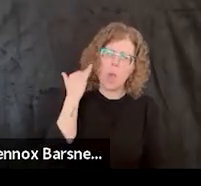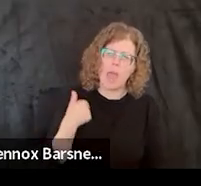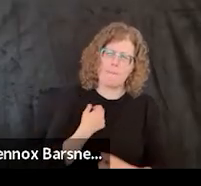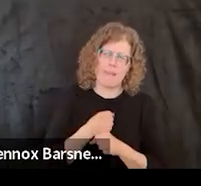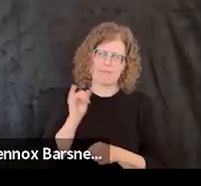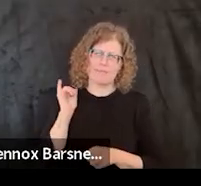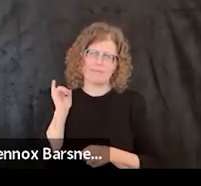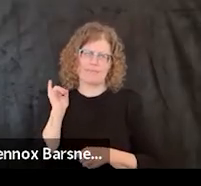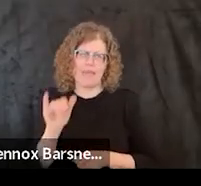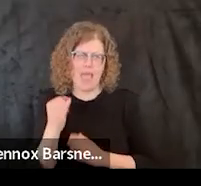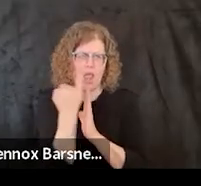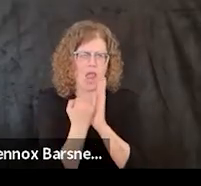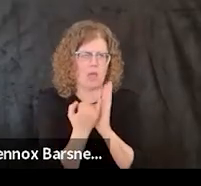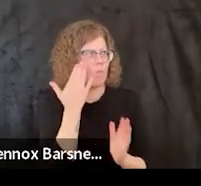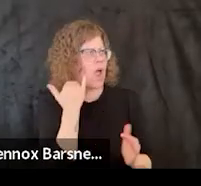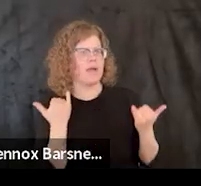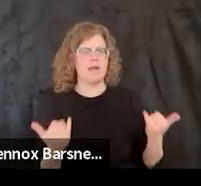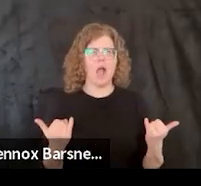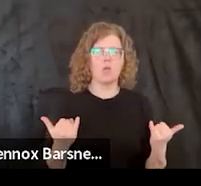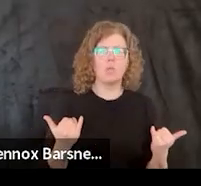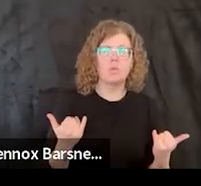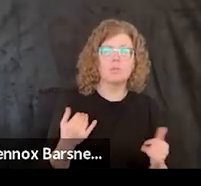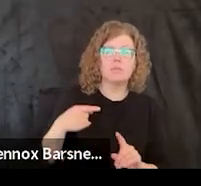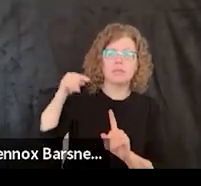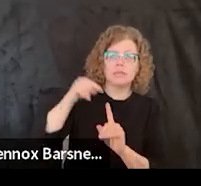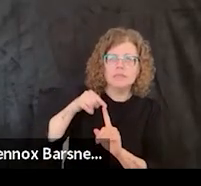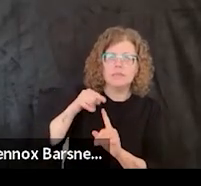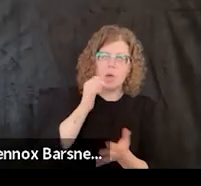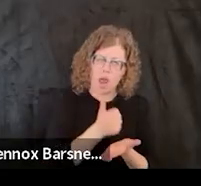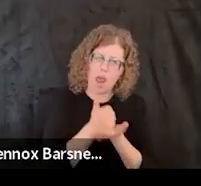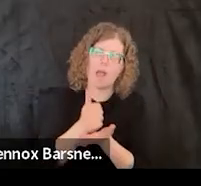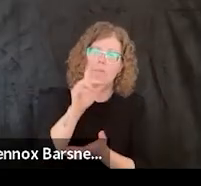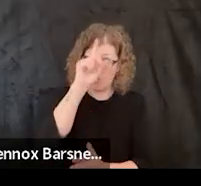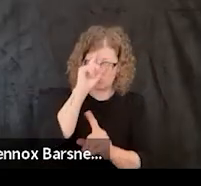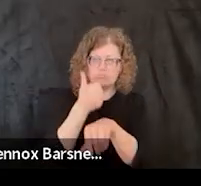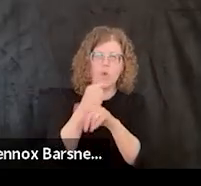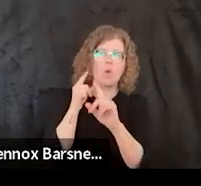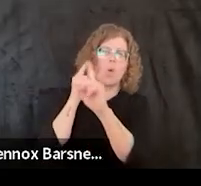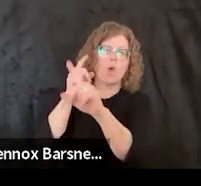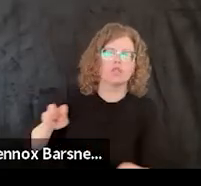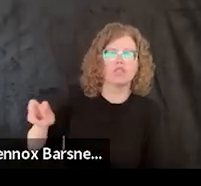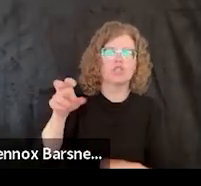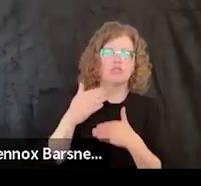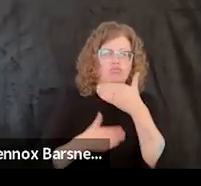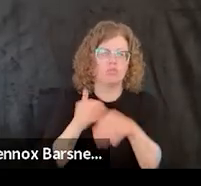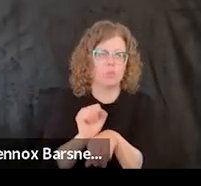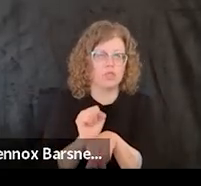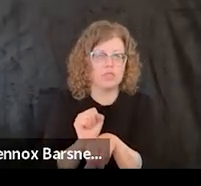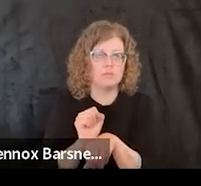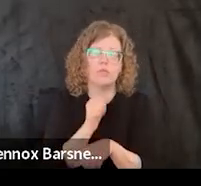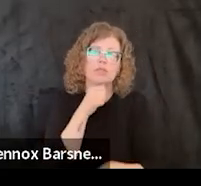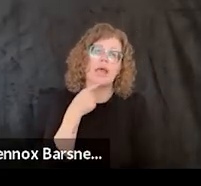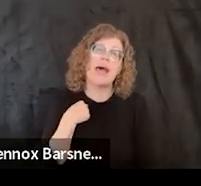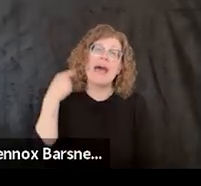achieve your artistic goals? How will you measure your success, learnings, or impact? This is not about saying what you think the funder